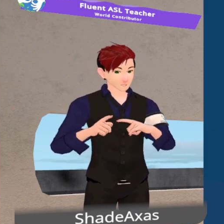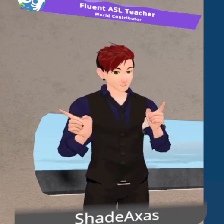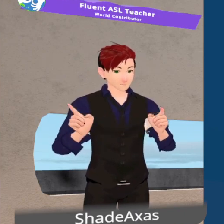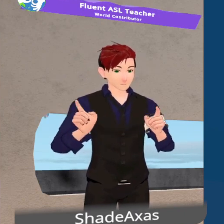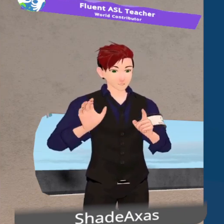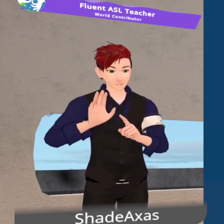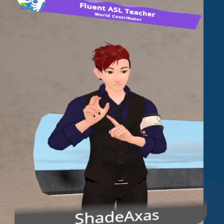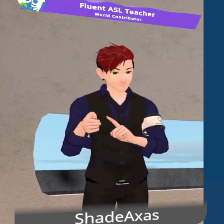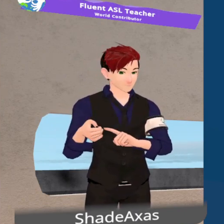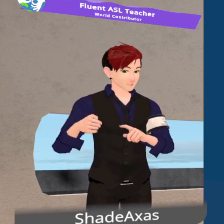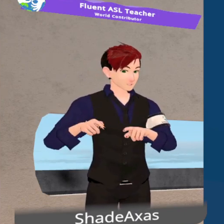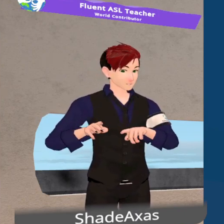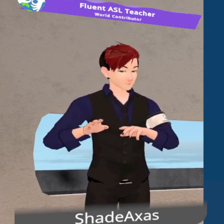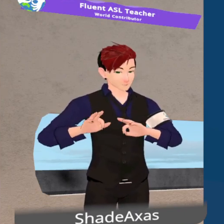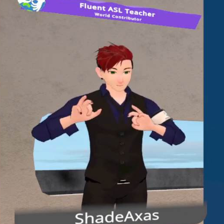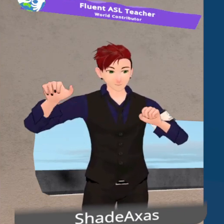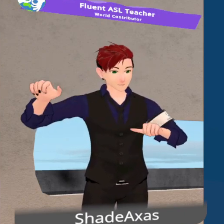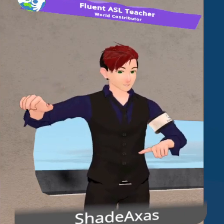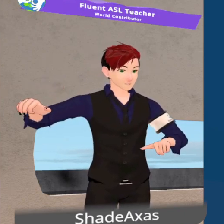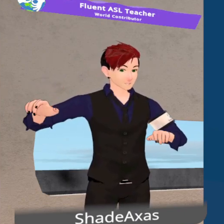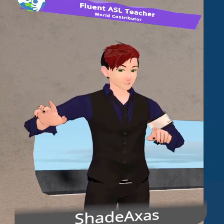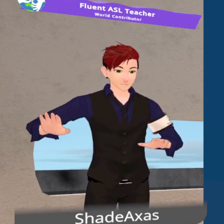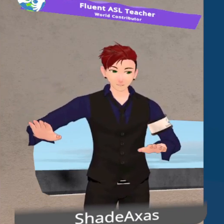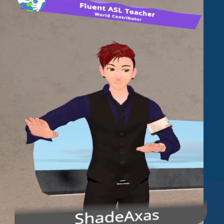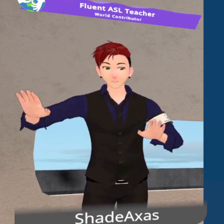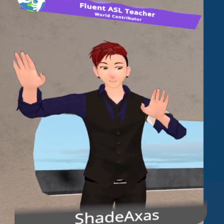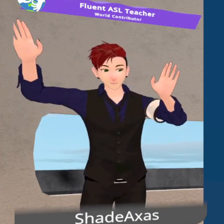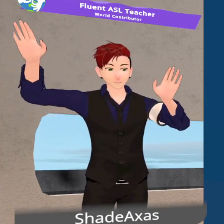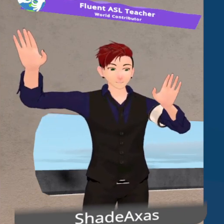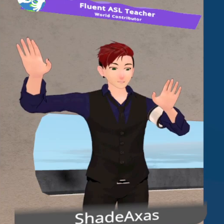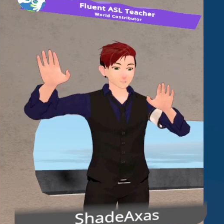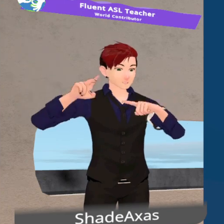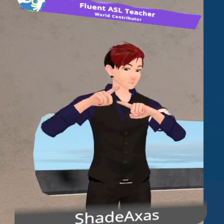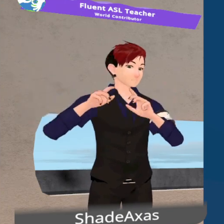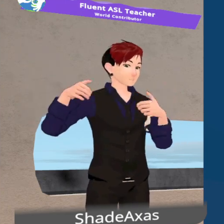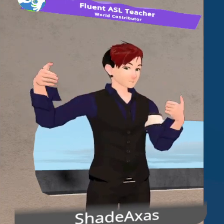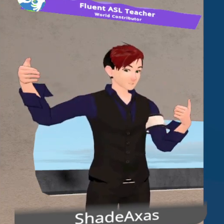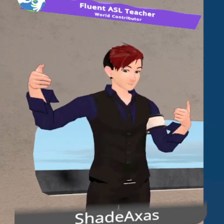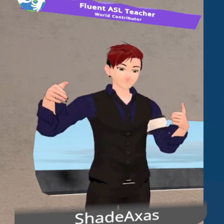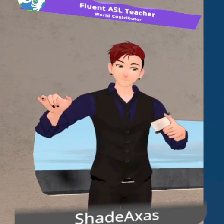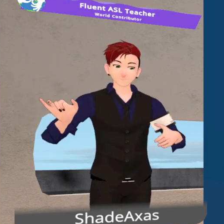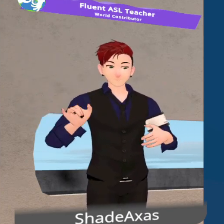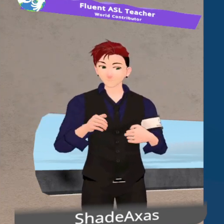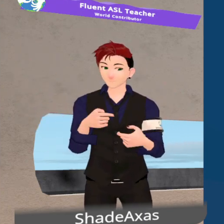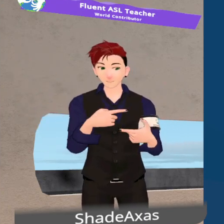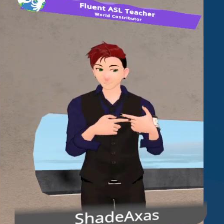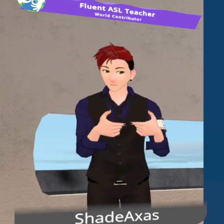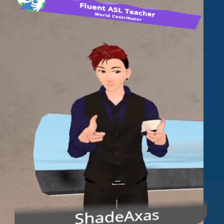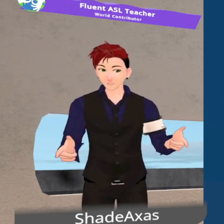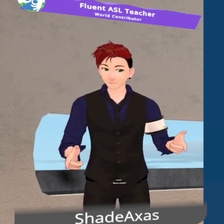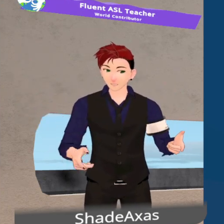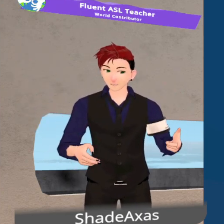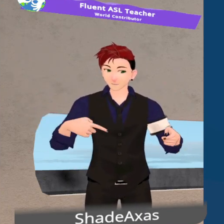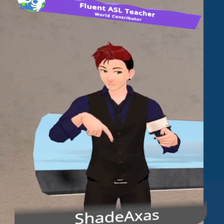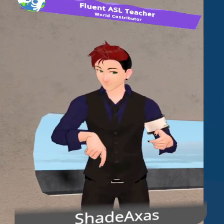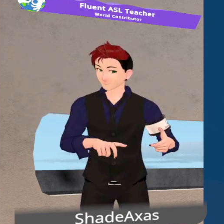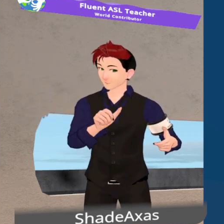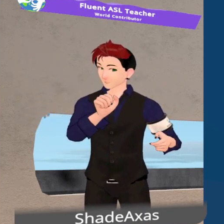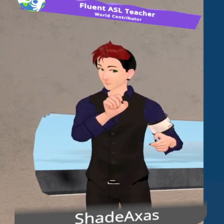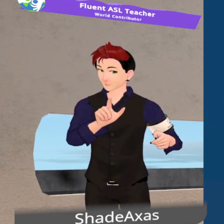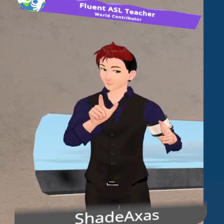we have different culture, we have different locations, we developed that language separately. It's the same thing with sign